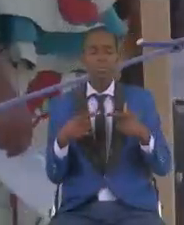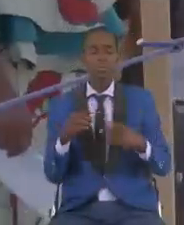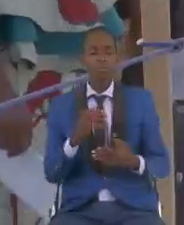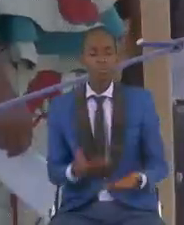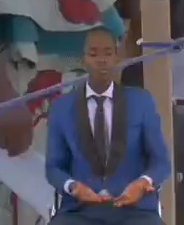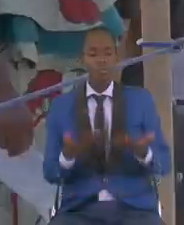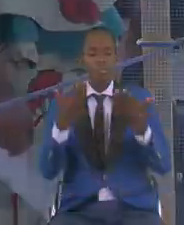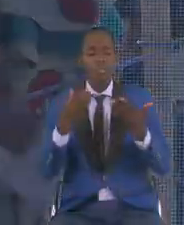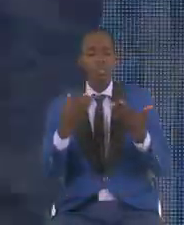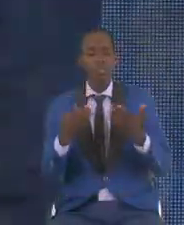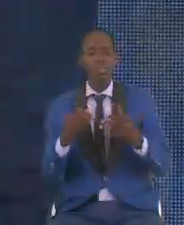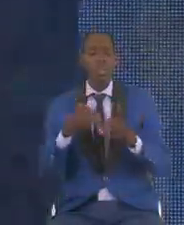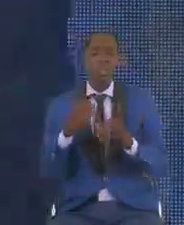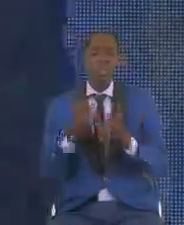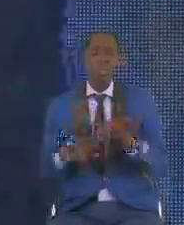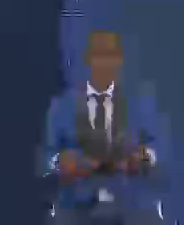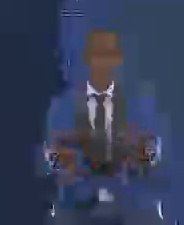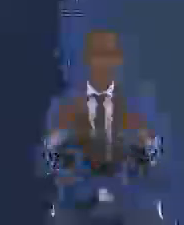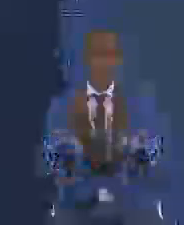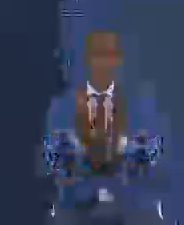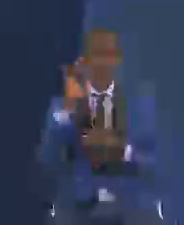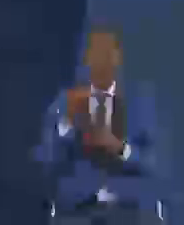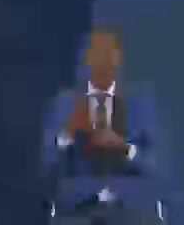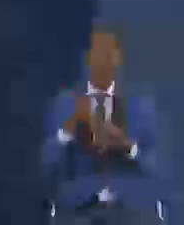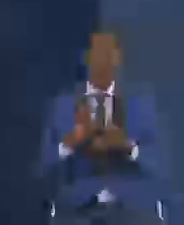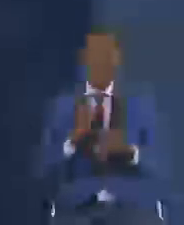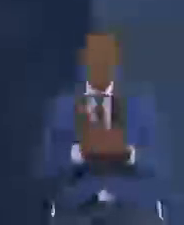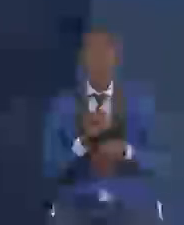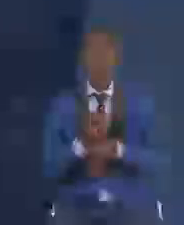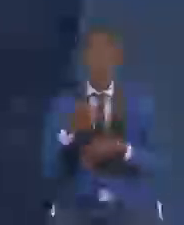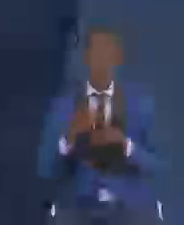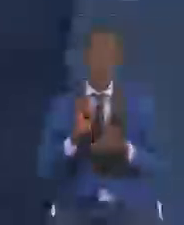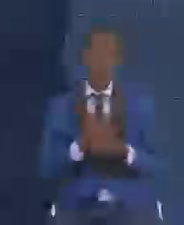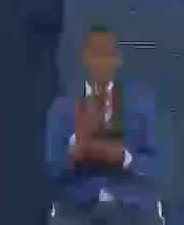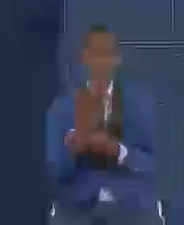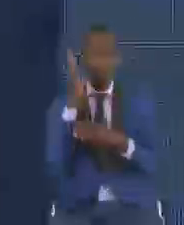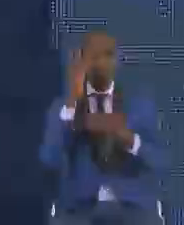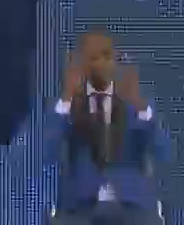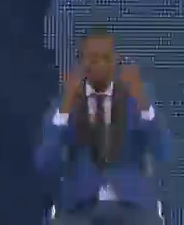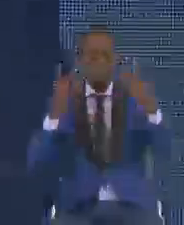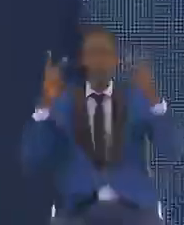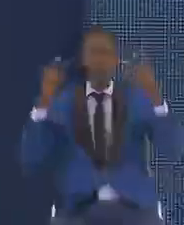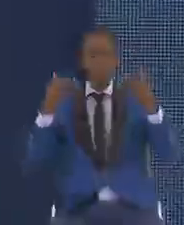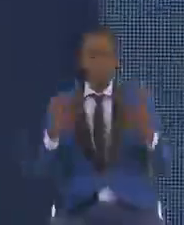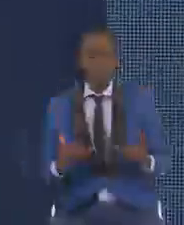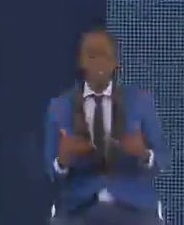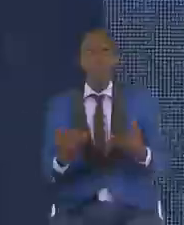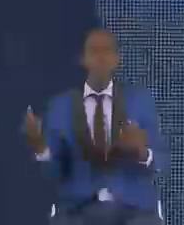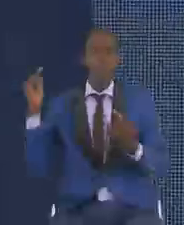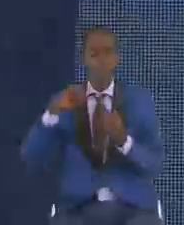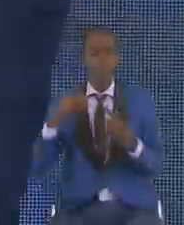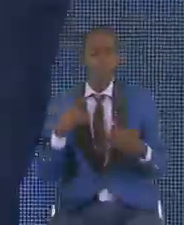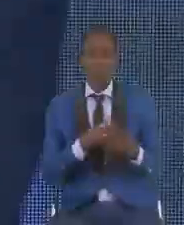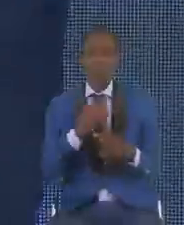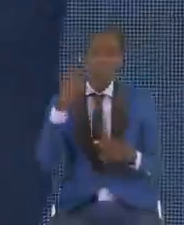through every life, that your work in our hands will prosper now and until we see you face to